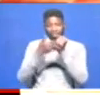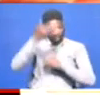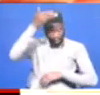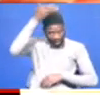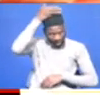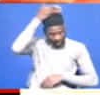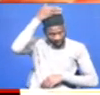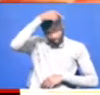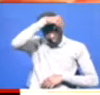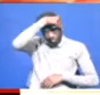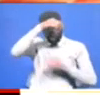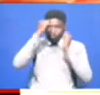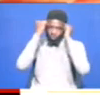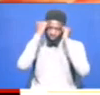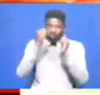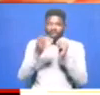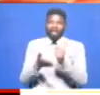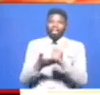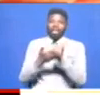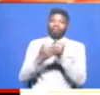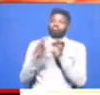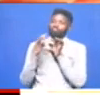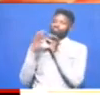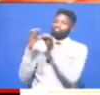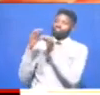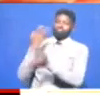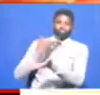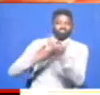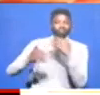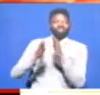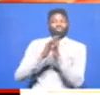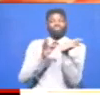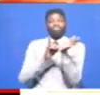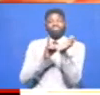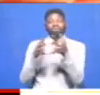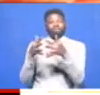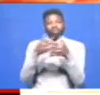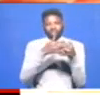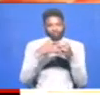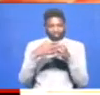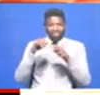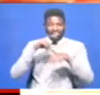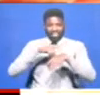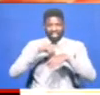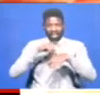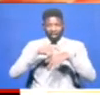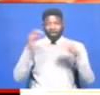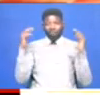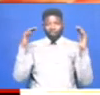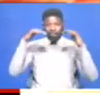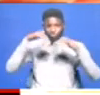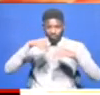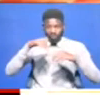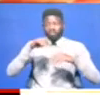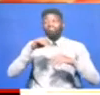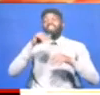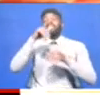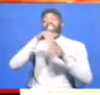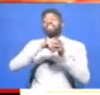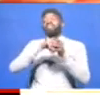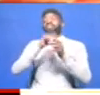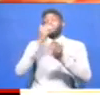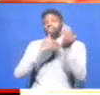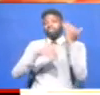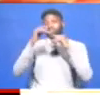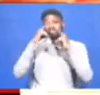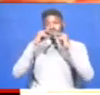the doctors in the United States. Speaking at a forum held at the university, speaker after speaker said the platform came in